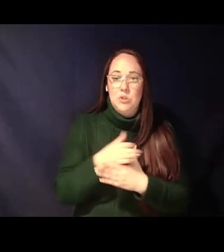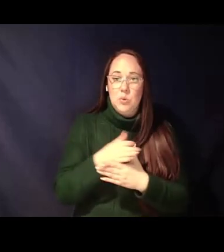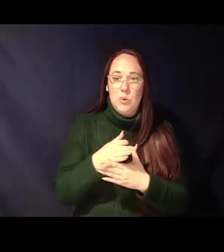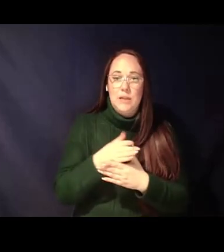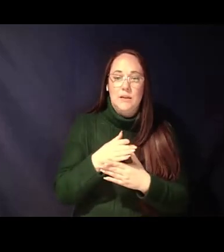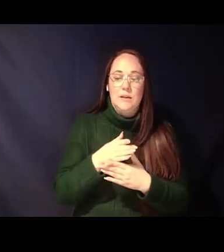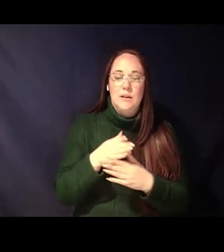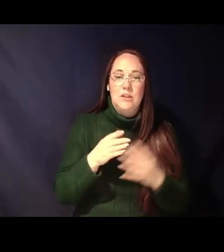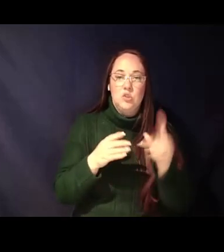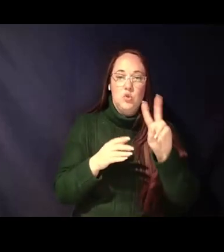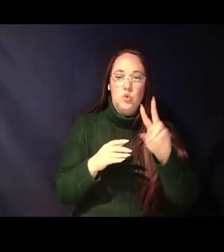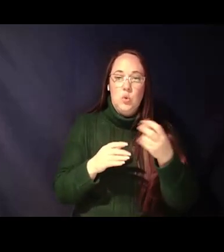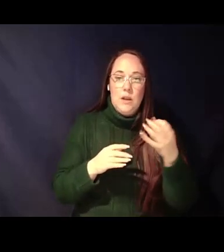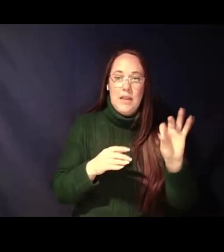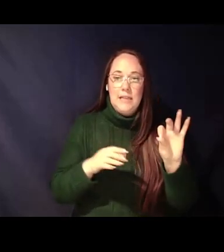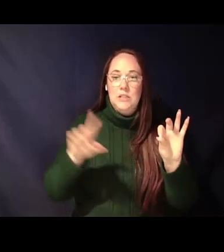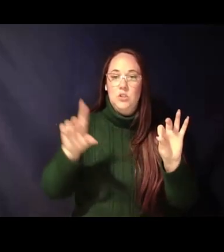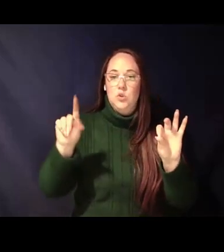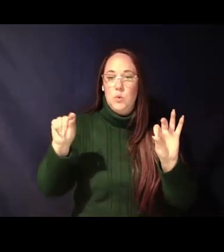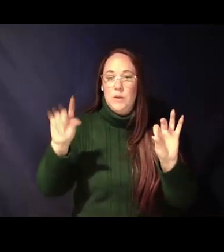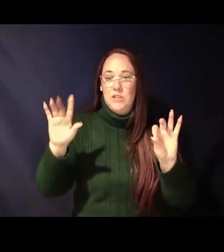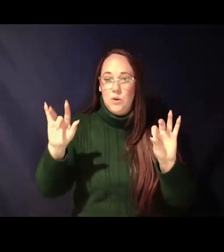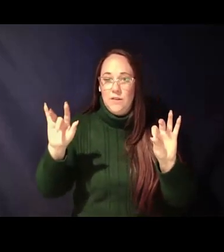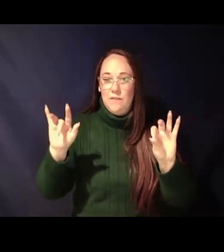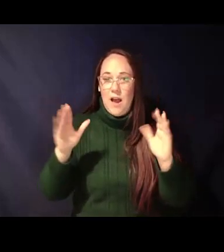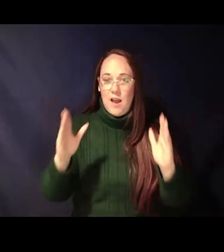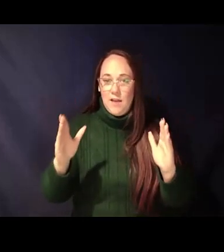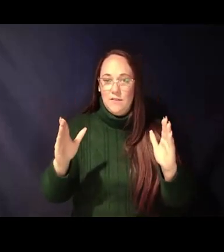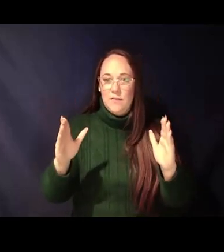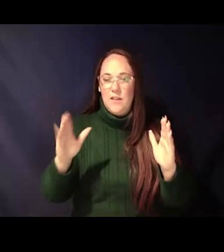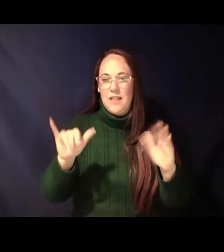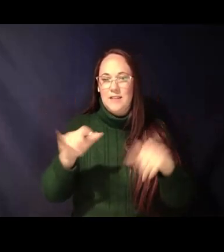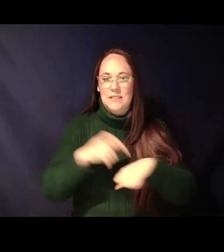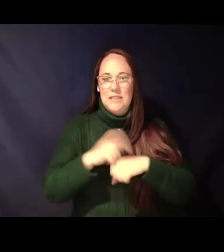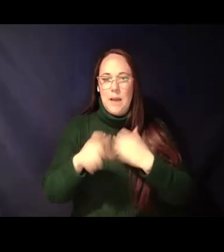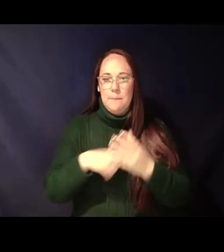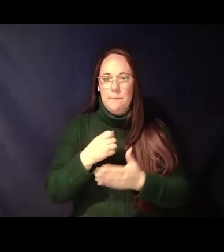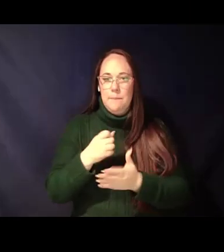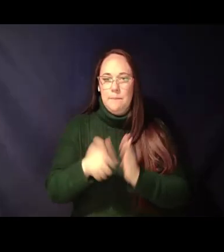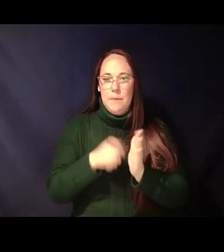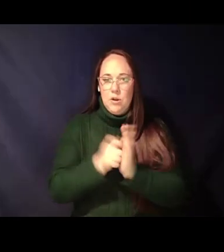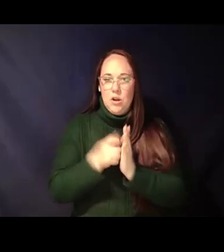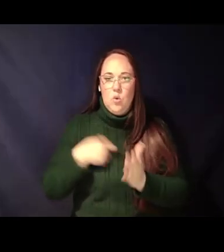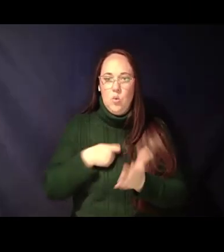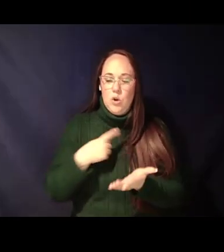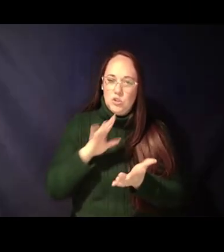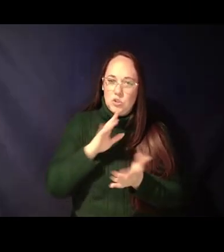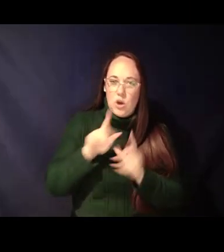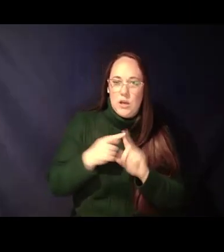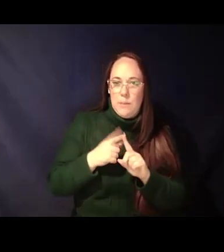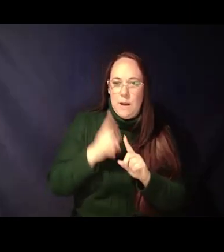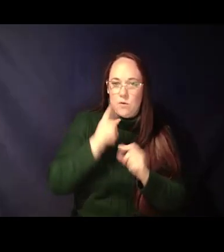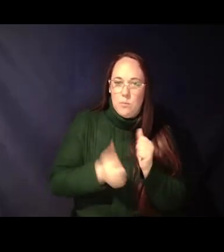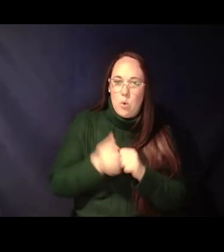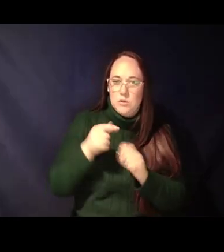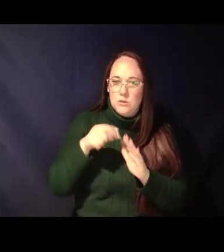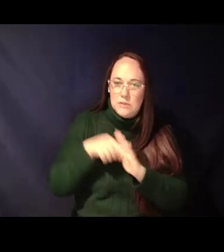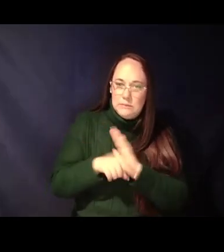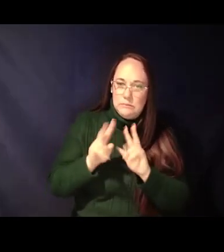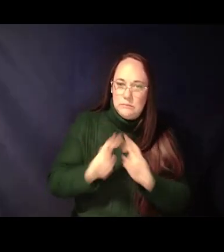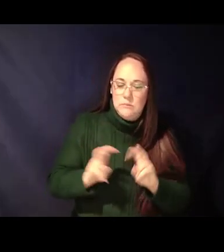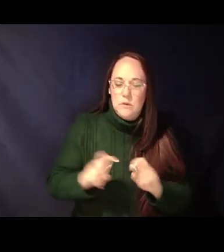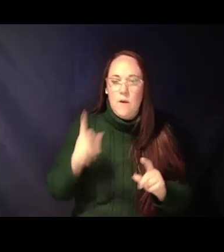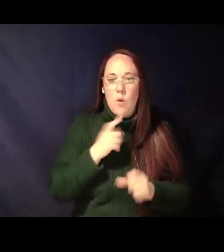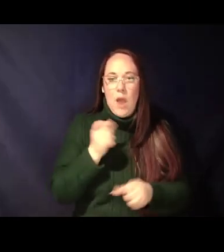years 19 to 25, the period we're trying to kind of stick with, at least through the course of these deeper dive analyses, with annual spending